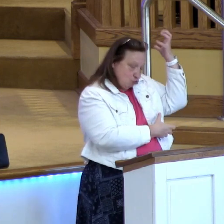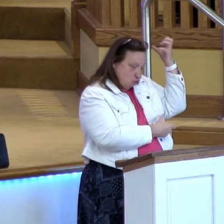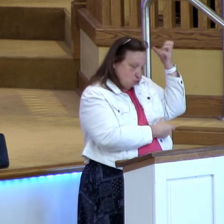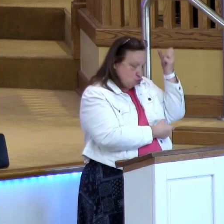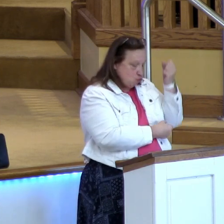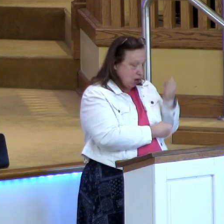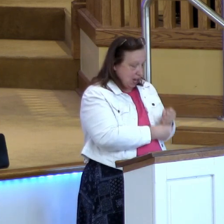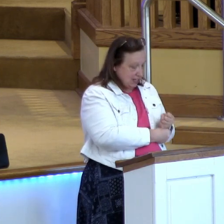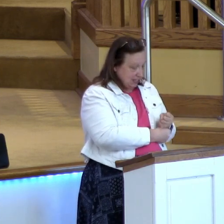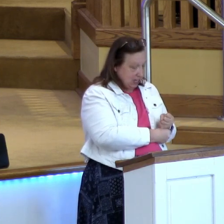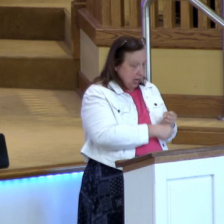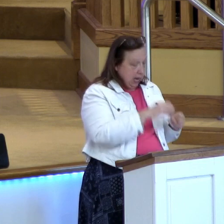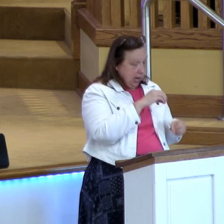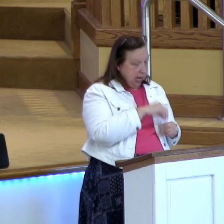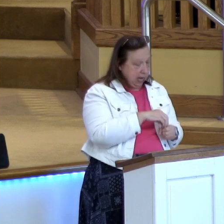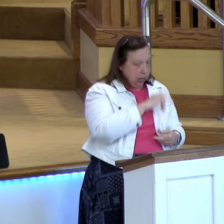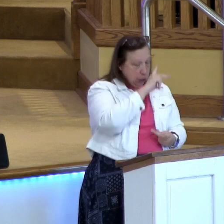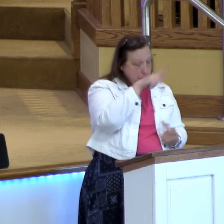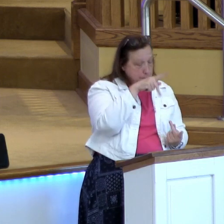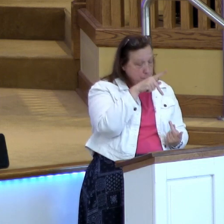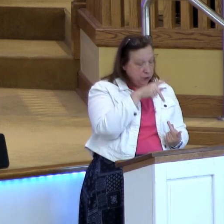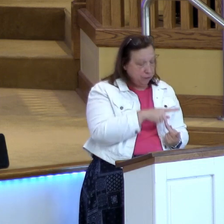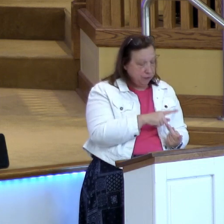right, the answer will